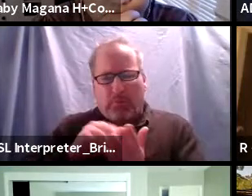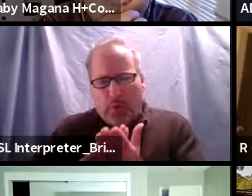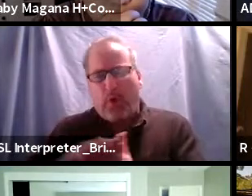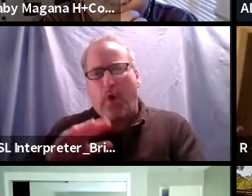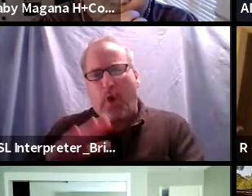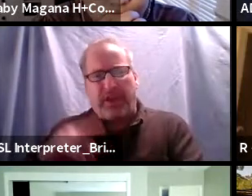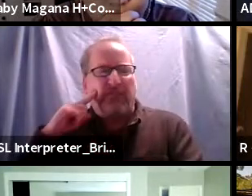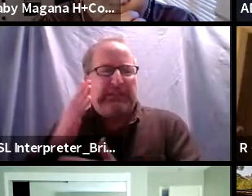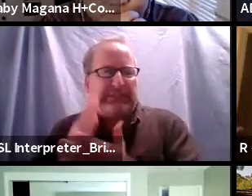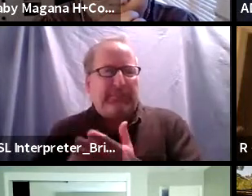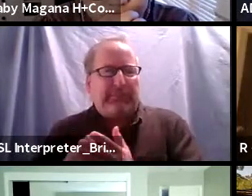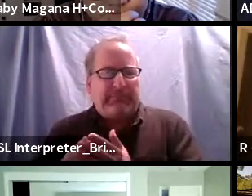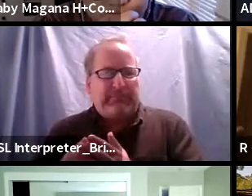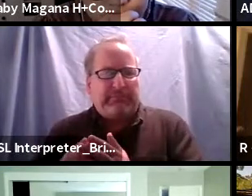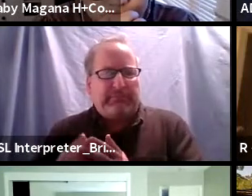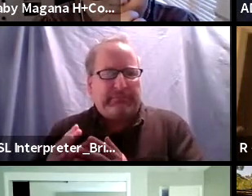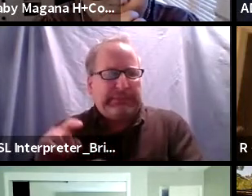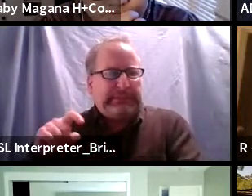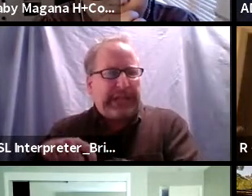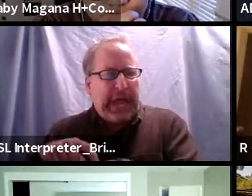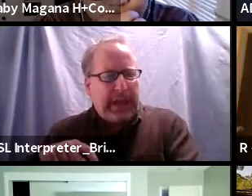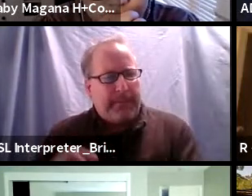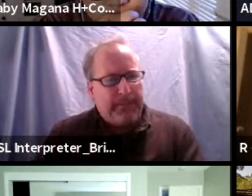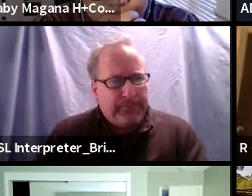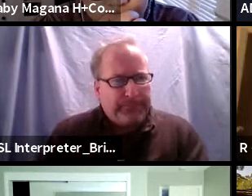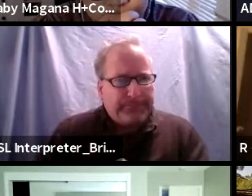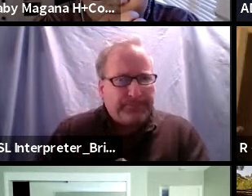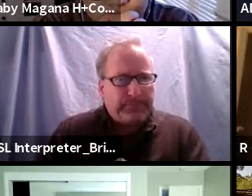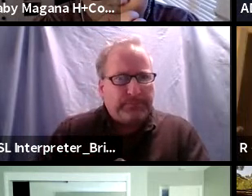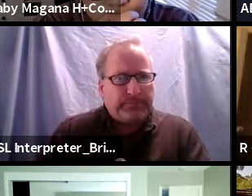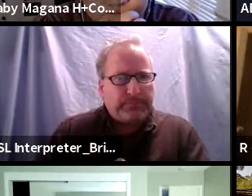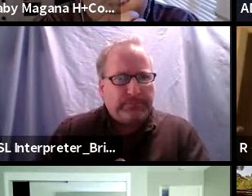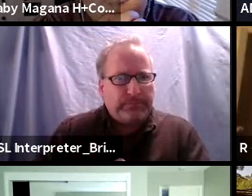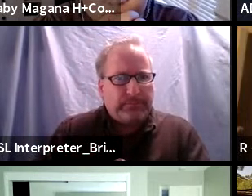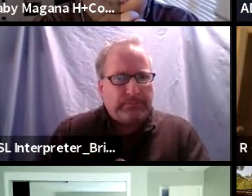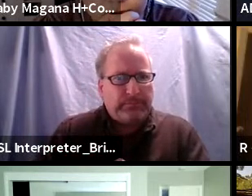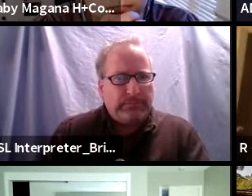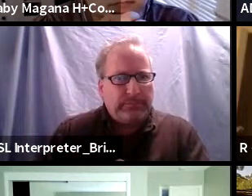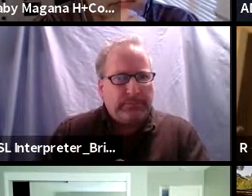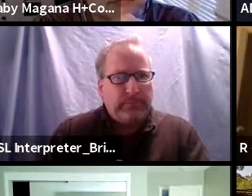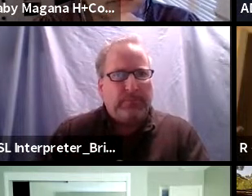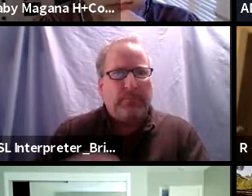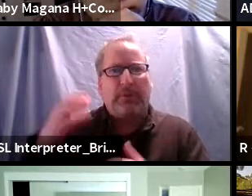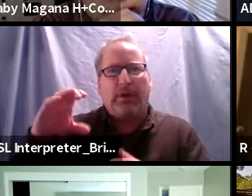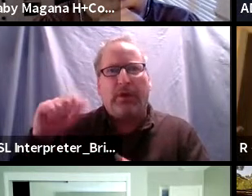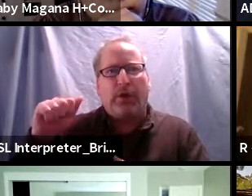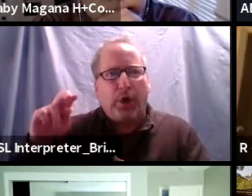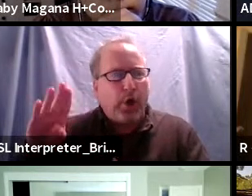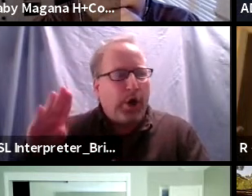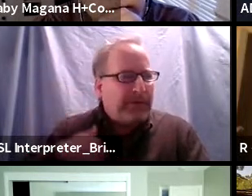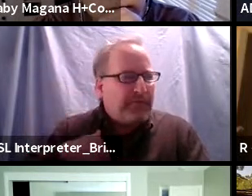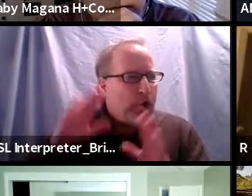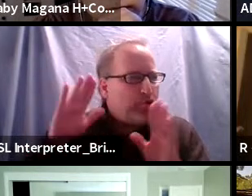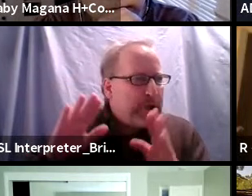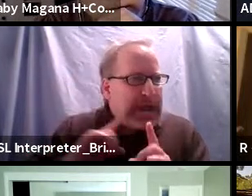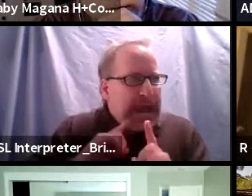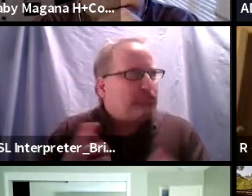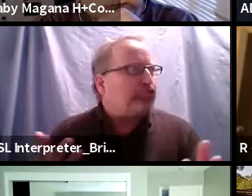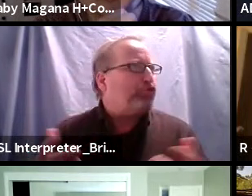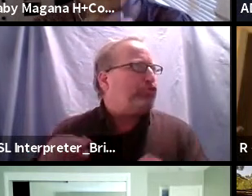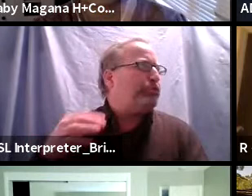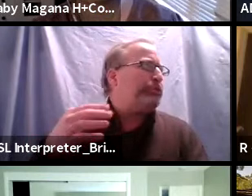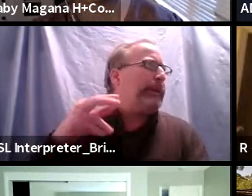Taylor. So at the agenda setting meeting next week, Scott, maybe it's, okay, CARB has these great answers. Hey,